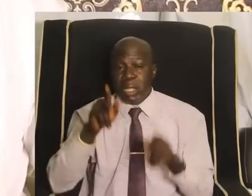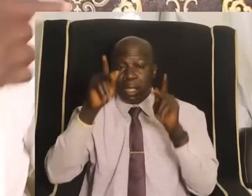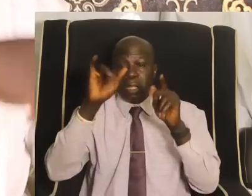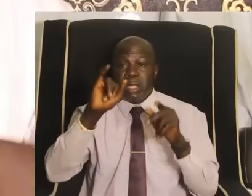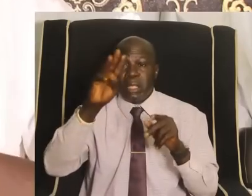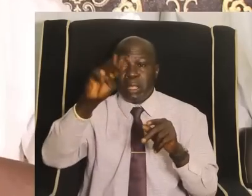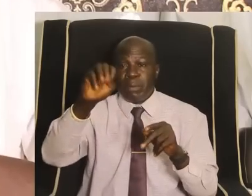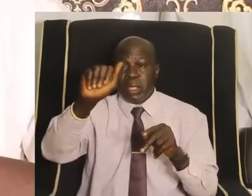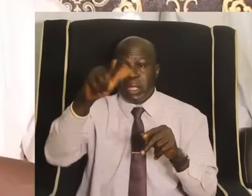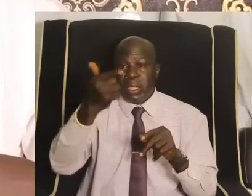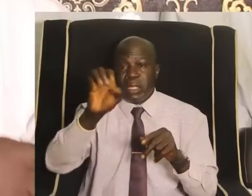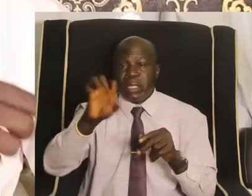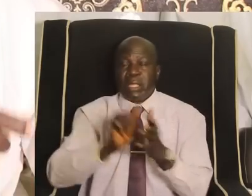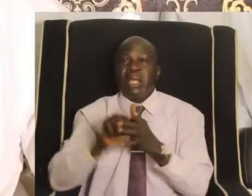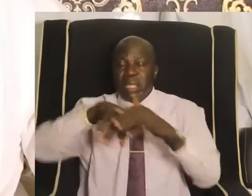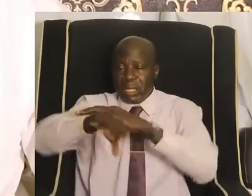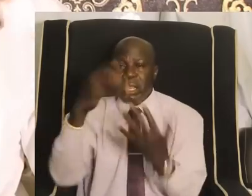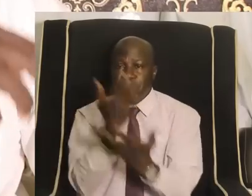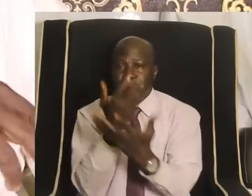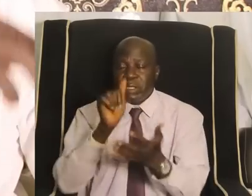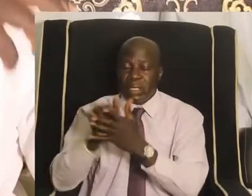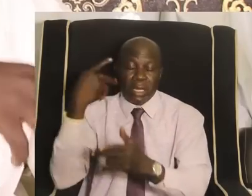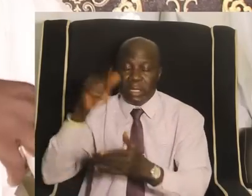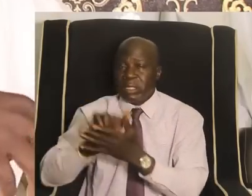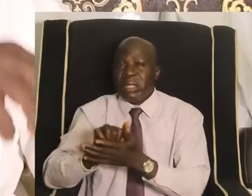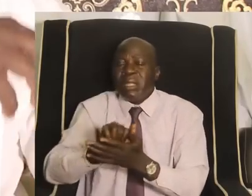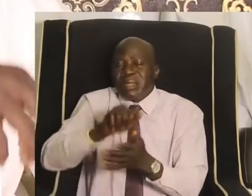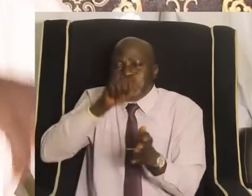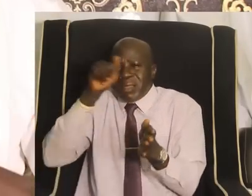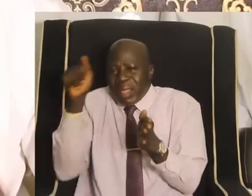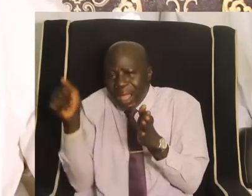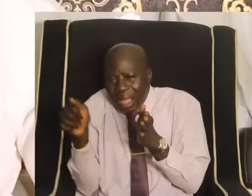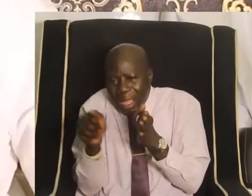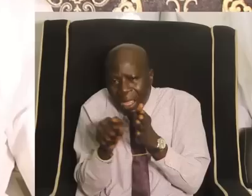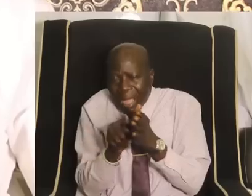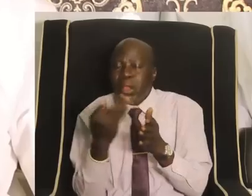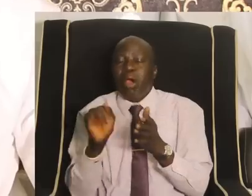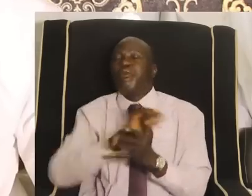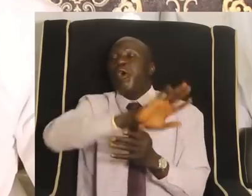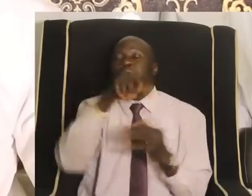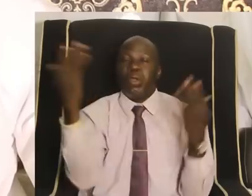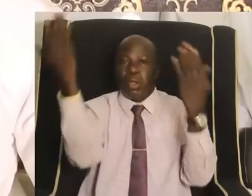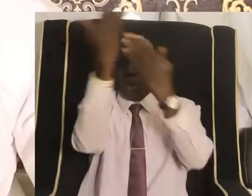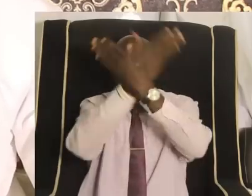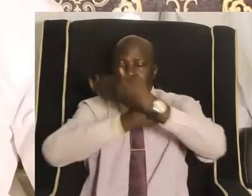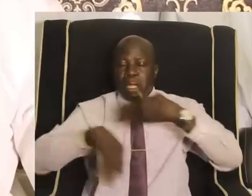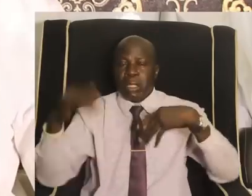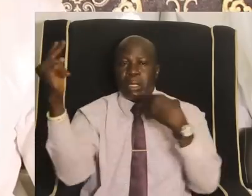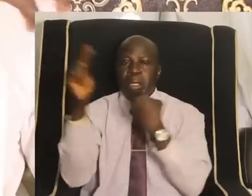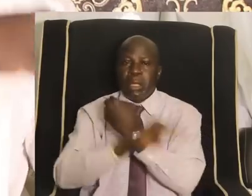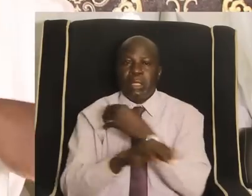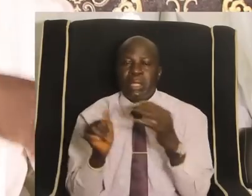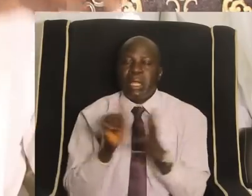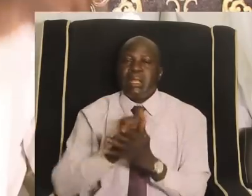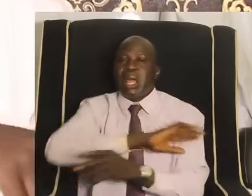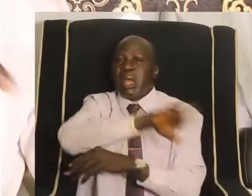image. Ọgbà ẹ̀wọ̀n tó wà. In that prison that he was. Ibẹ̀ náà ni ìpamọ́ àwọn òkùnkùn. That is where the cage of the darkness. Ibi tó máa ń